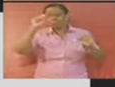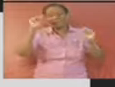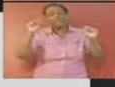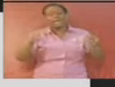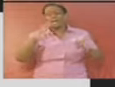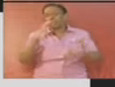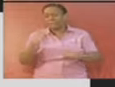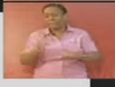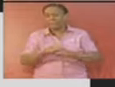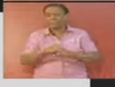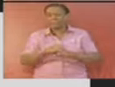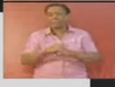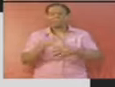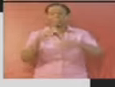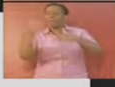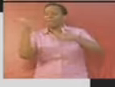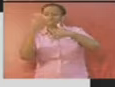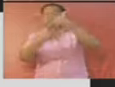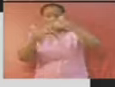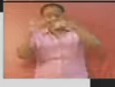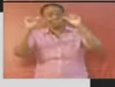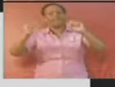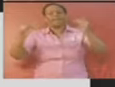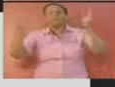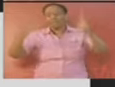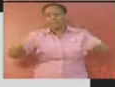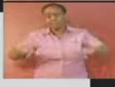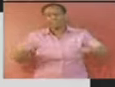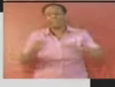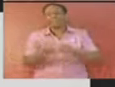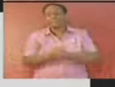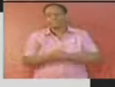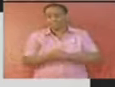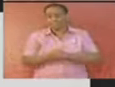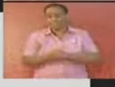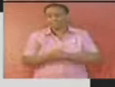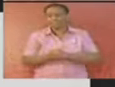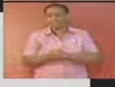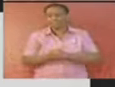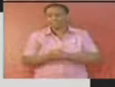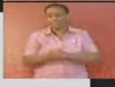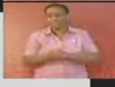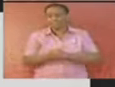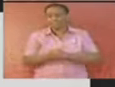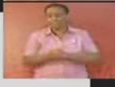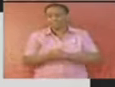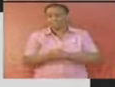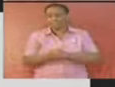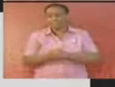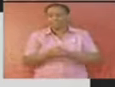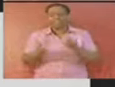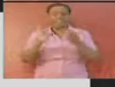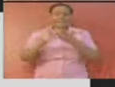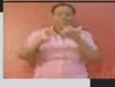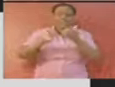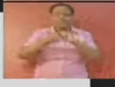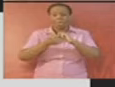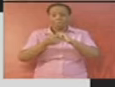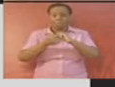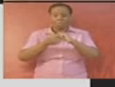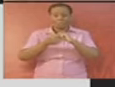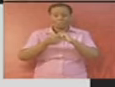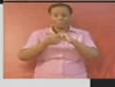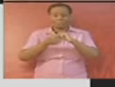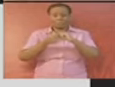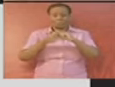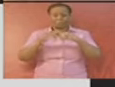Note the interrelationships. And this is how the virus jumps and spreads, which the next slide will